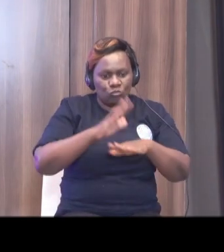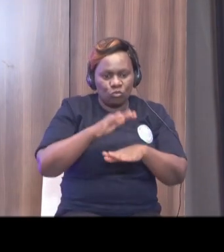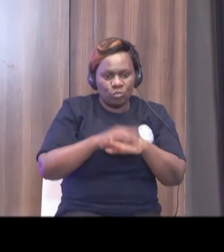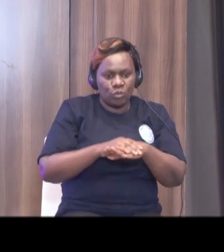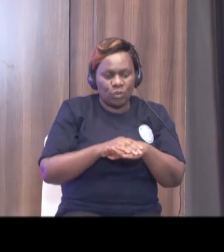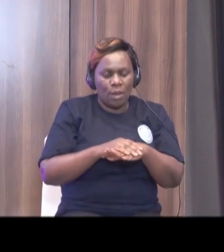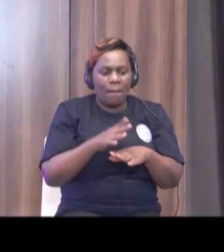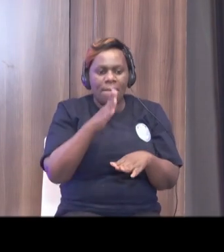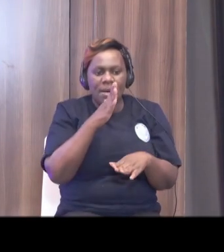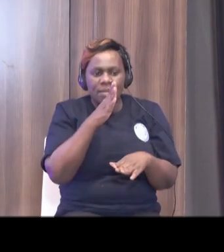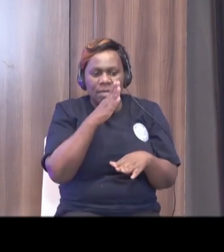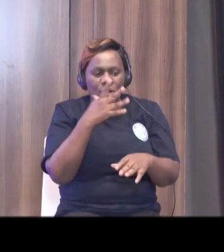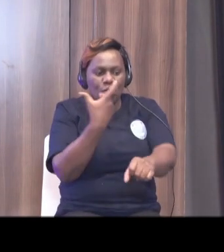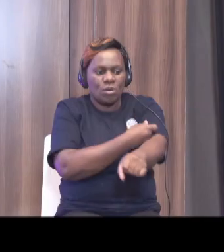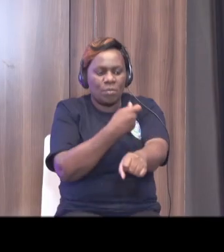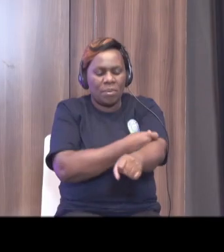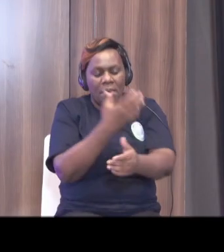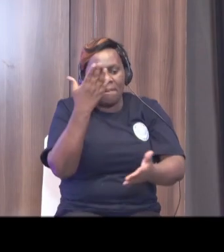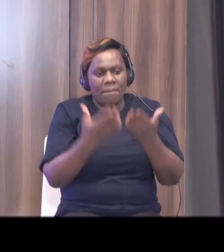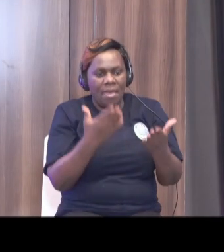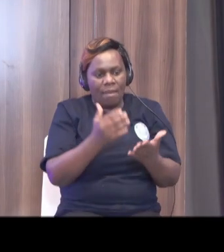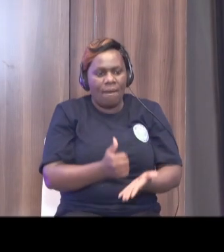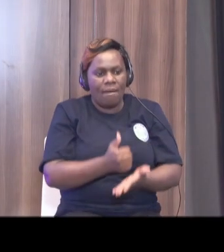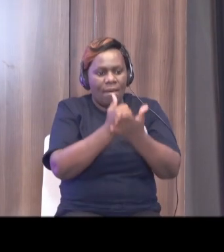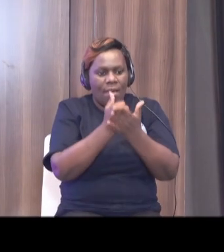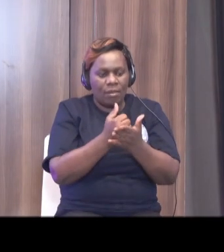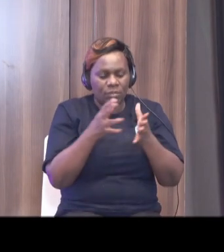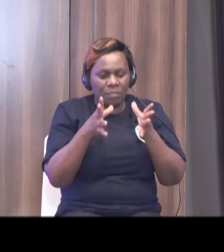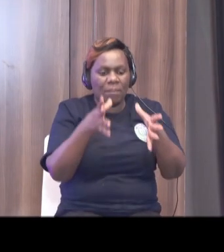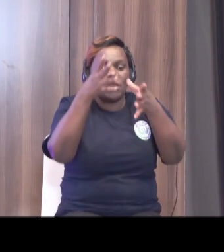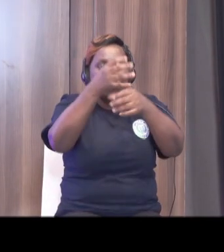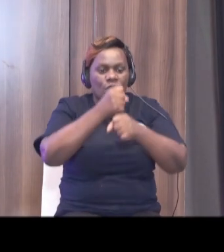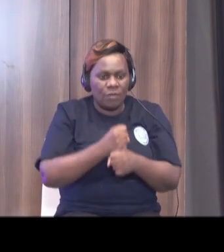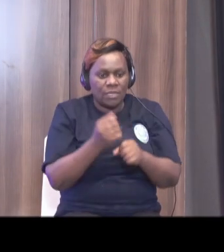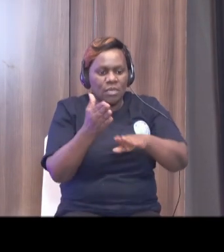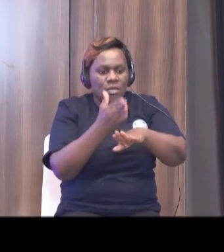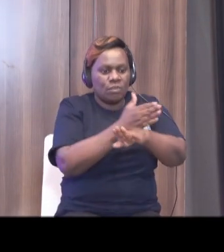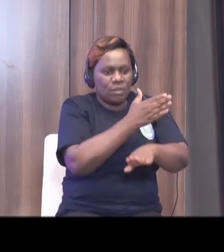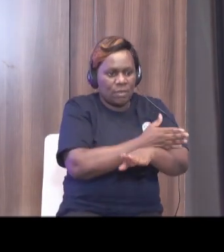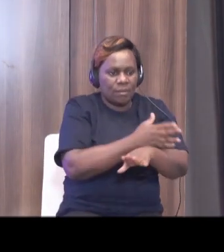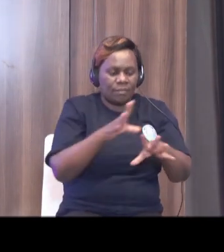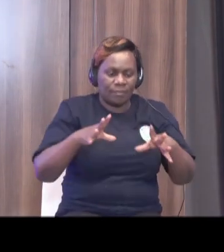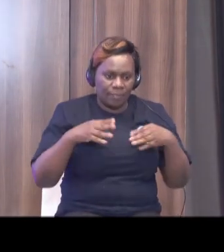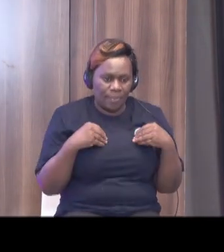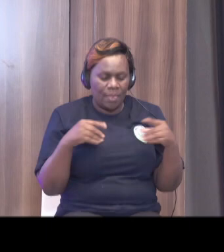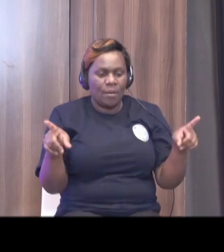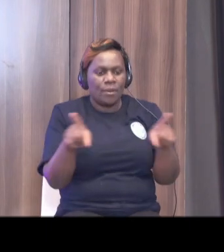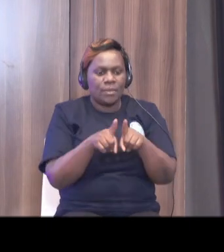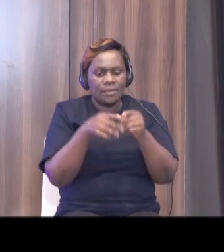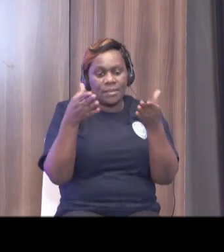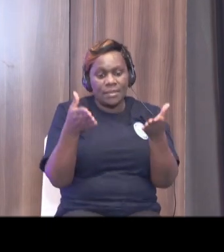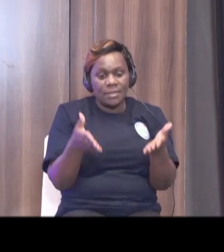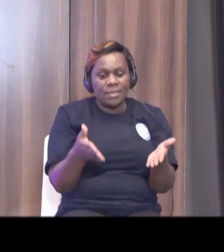of the maternal RSV vaccine may help to reinforce public confidence and improve coverage rates. And this